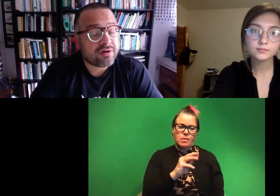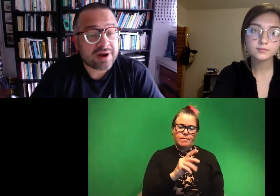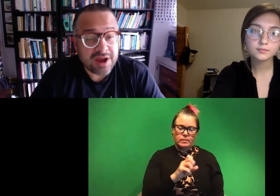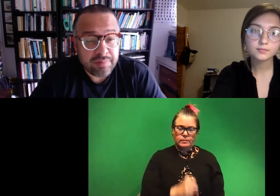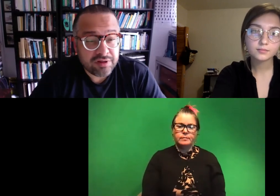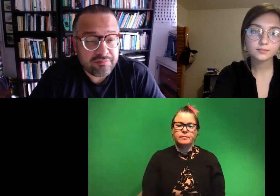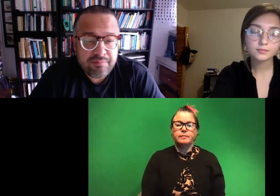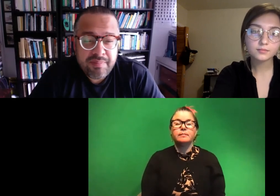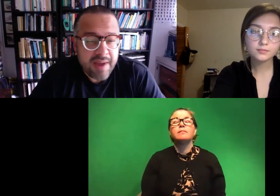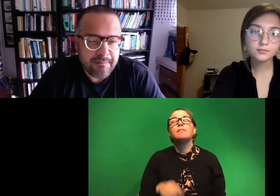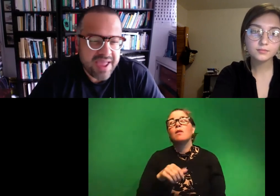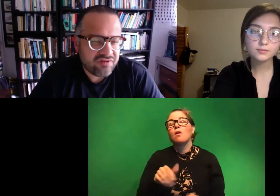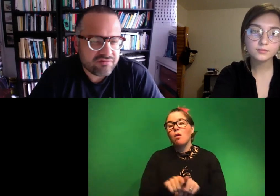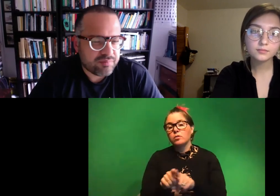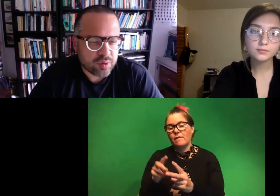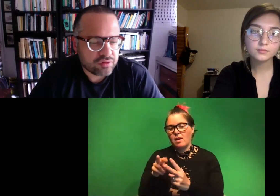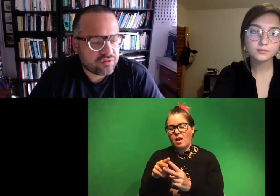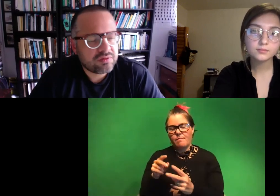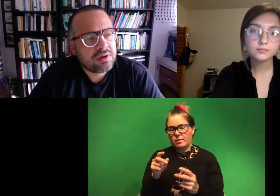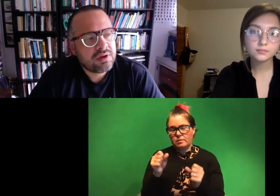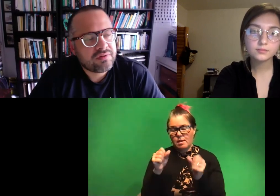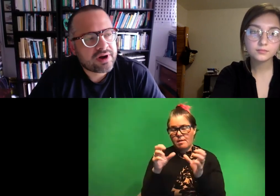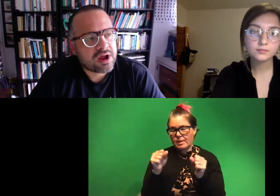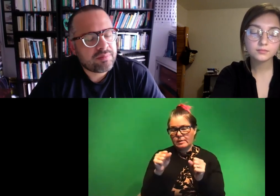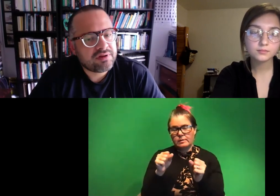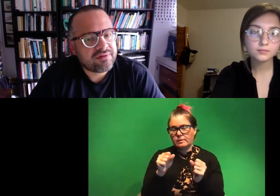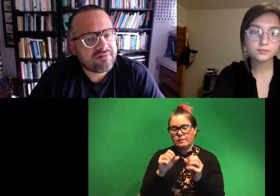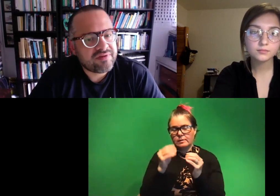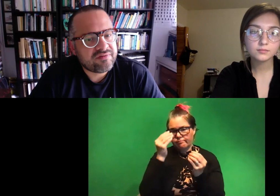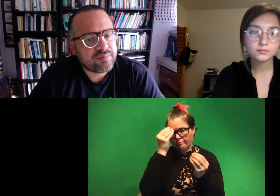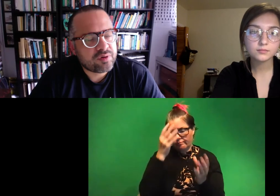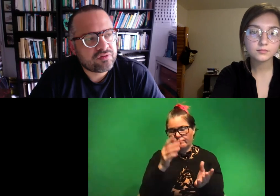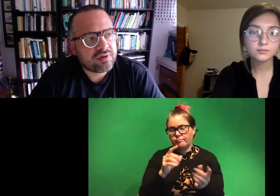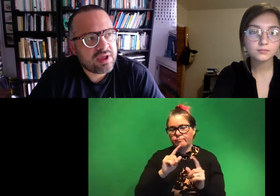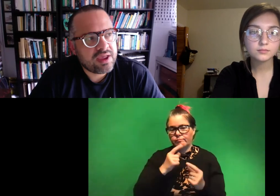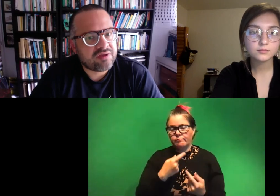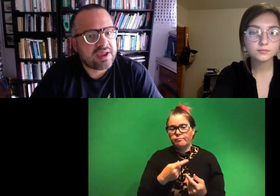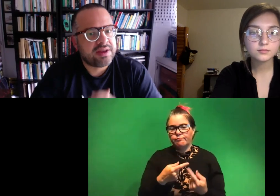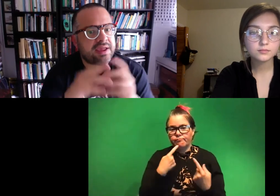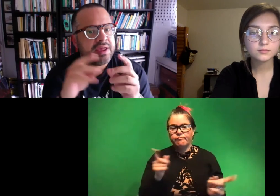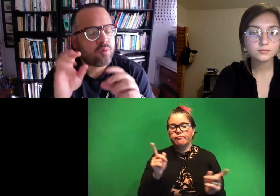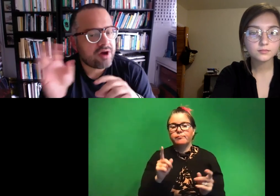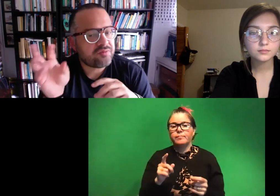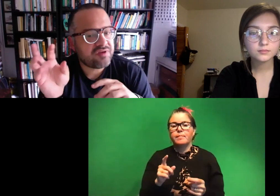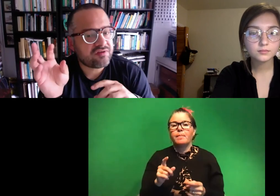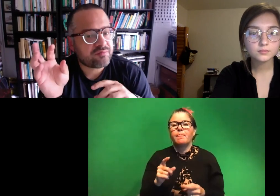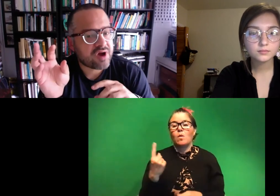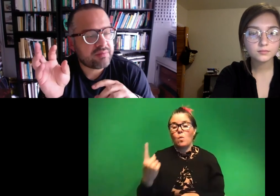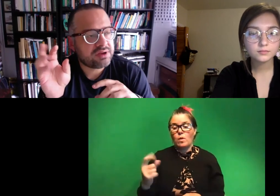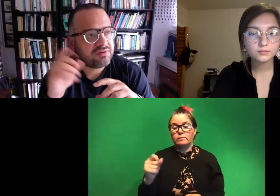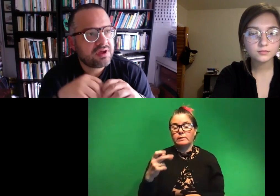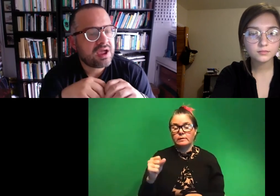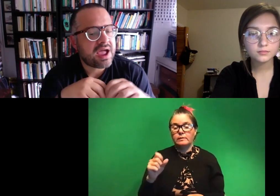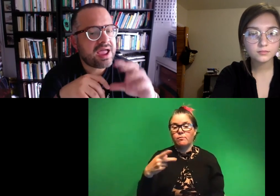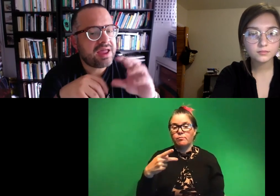Also, there are a couple of amazing reports. There are a couple of amazing reports in one species of